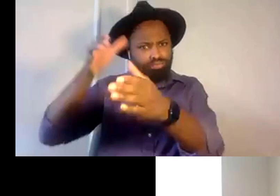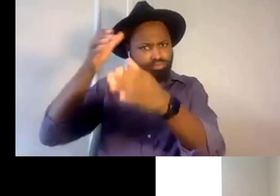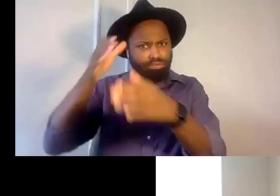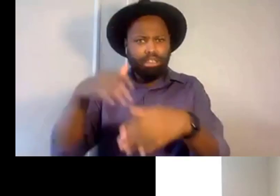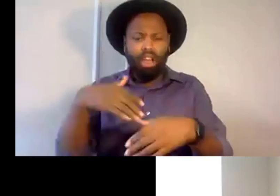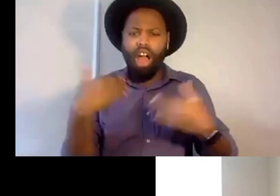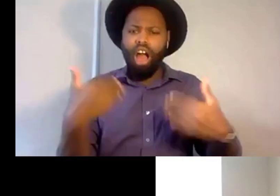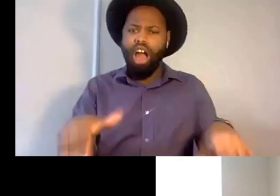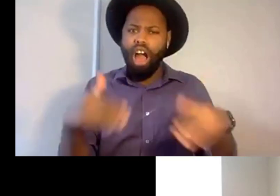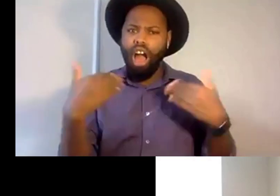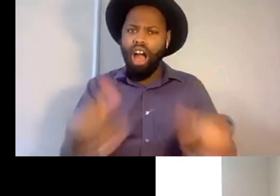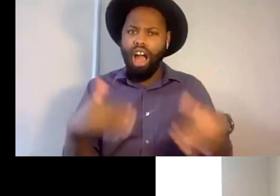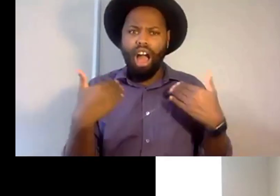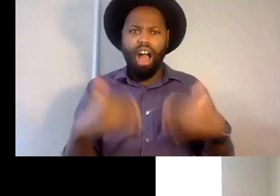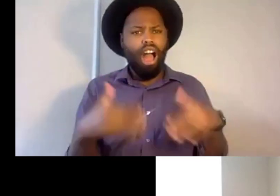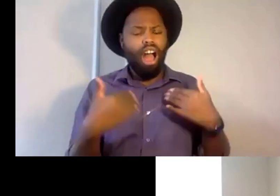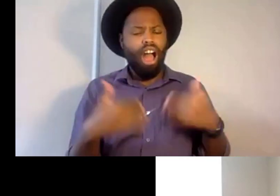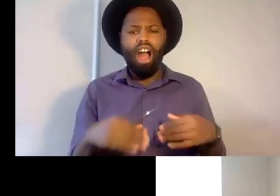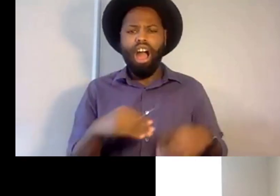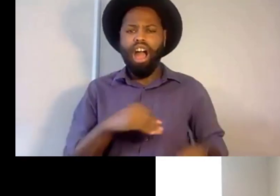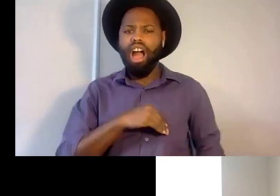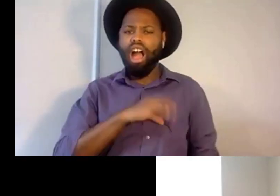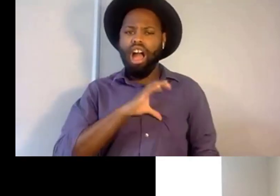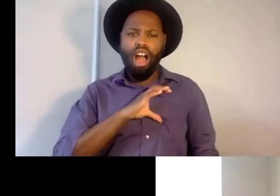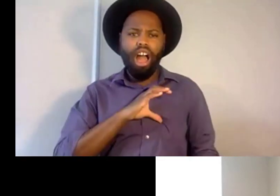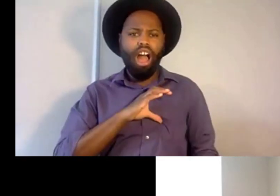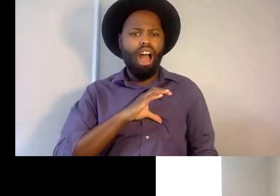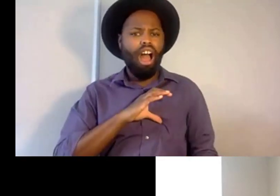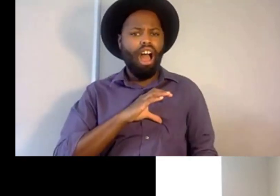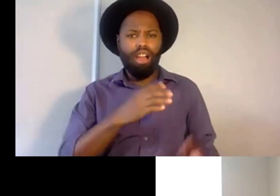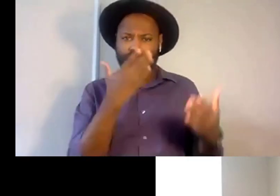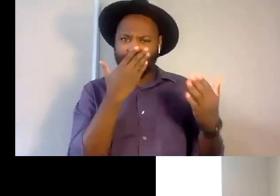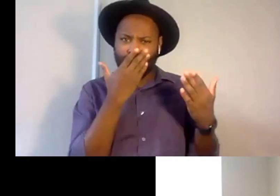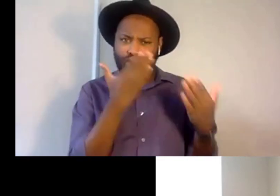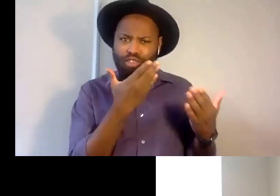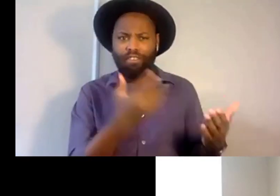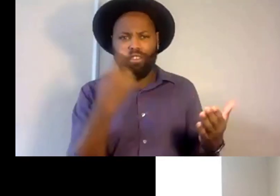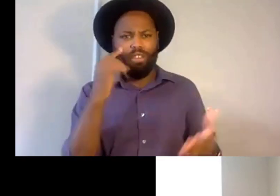And I was just so grateful for it.